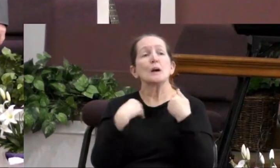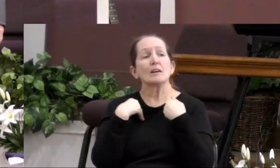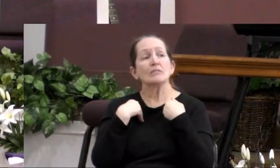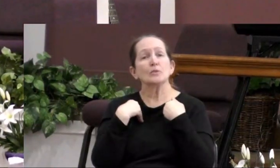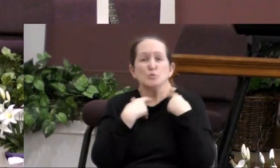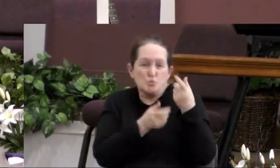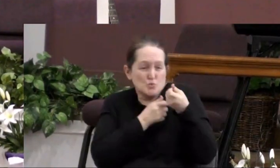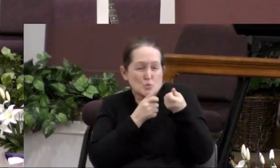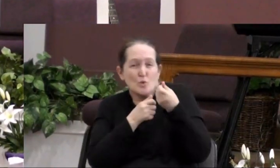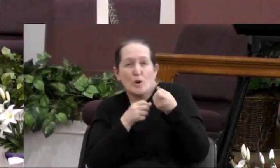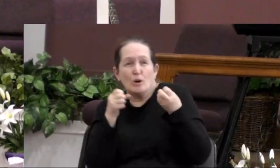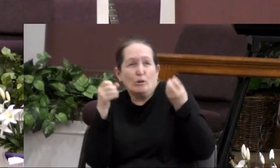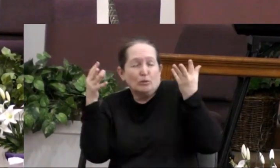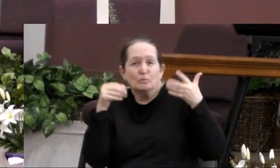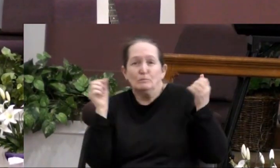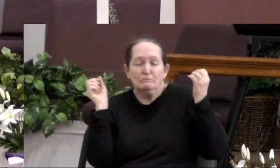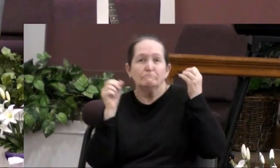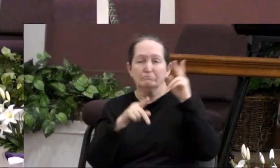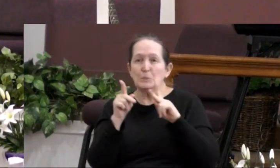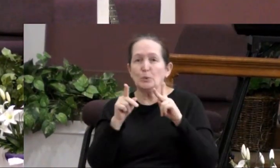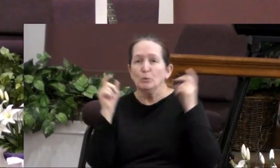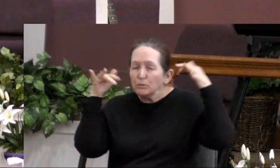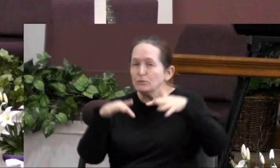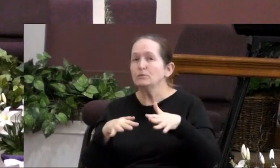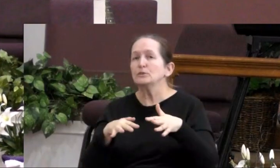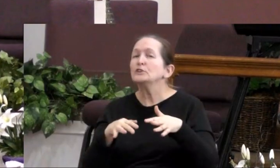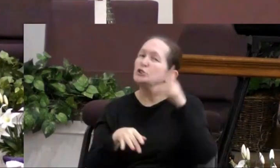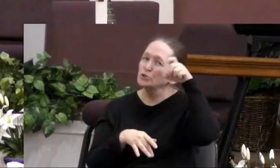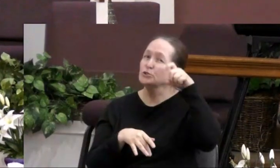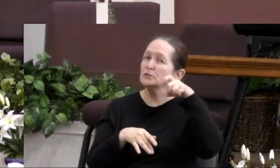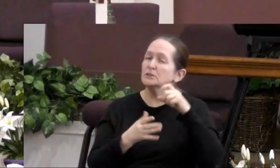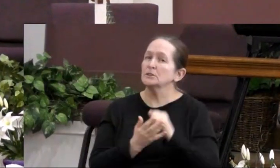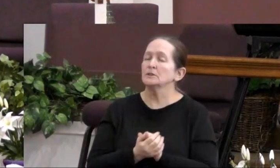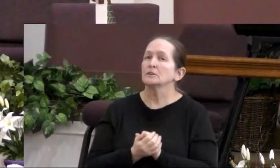crowds. It should.